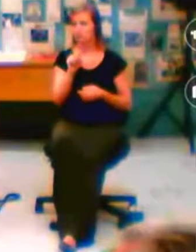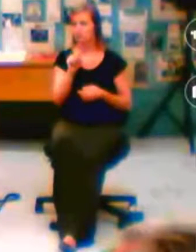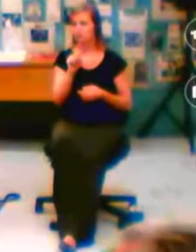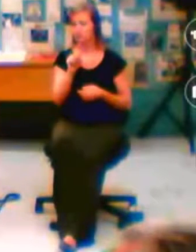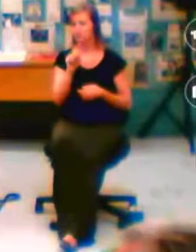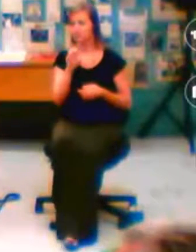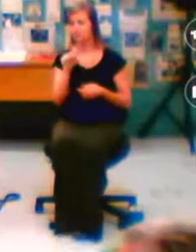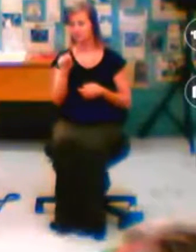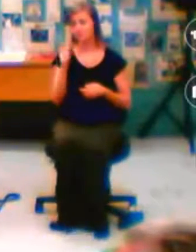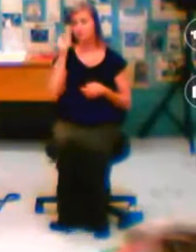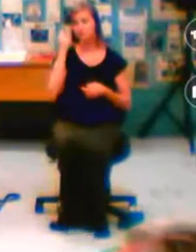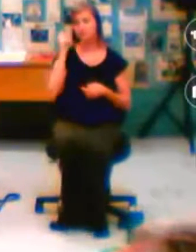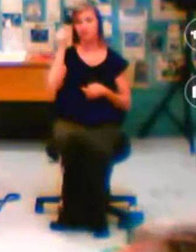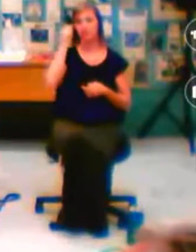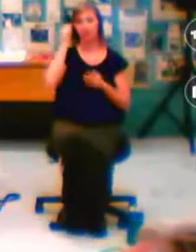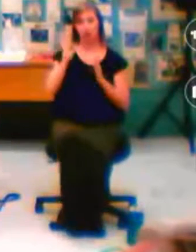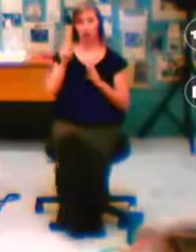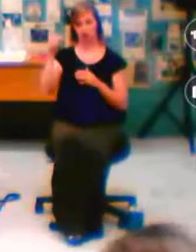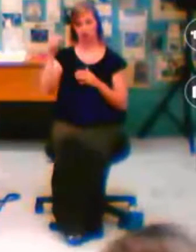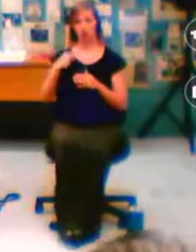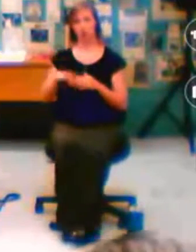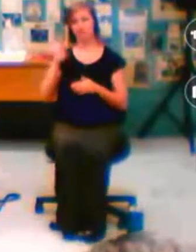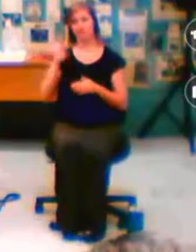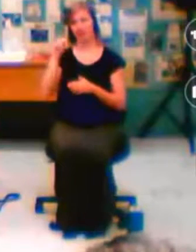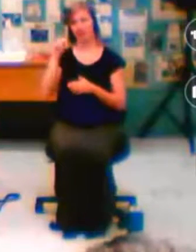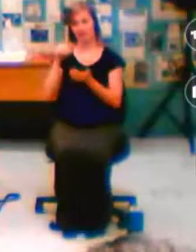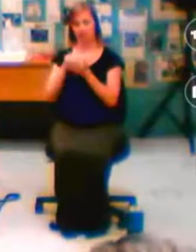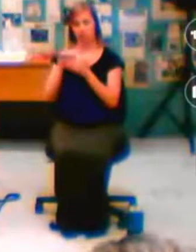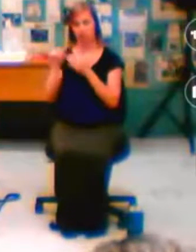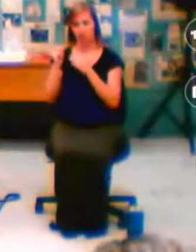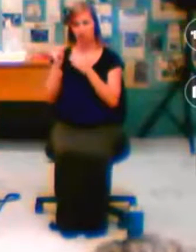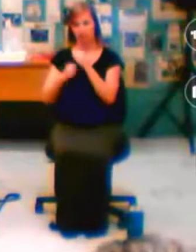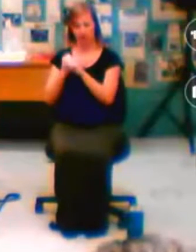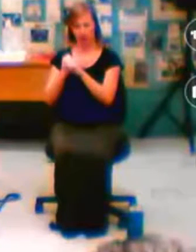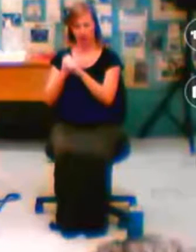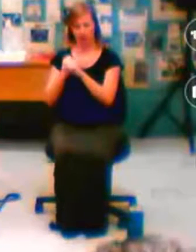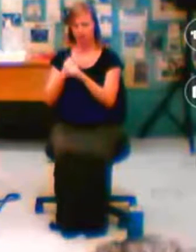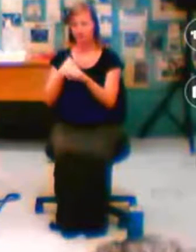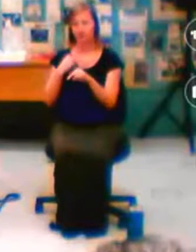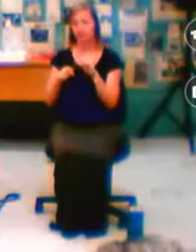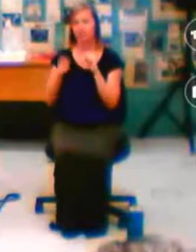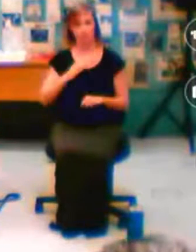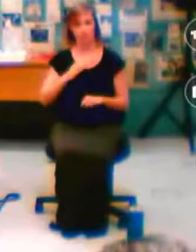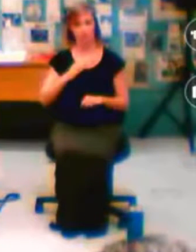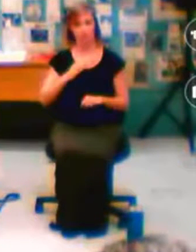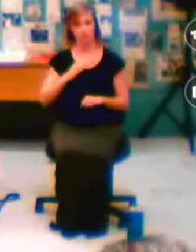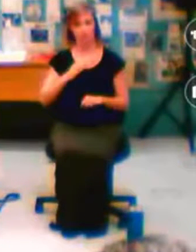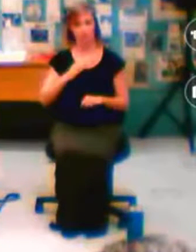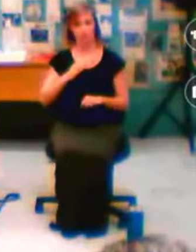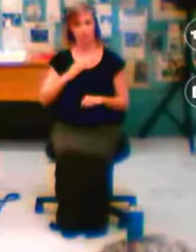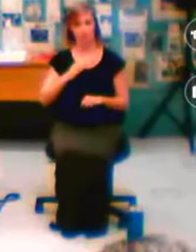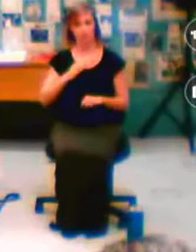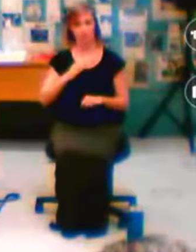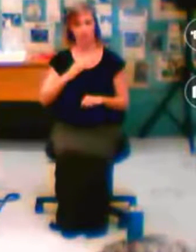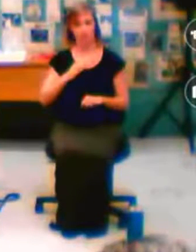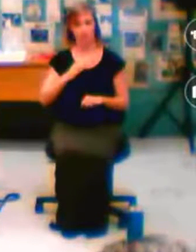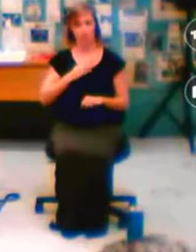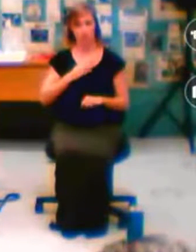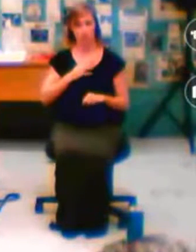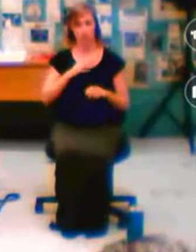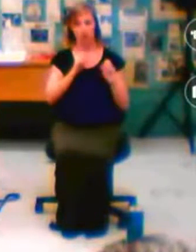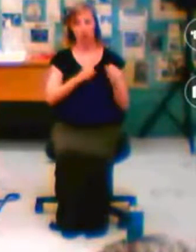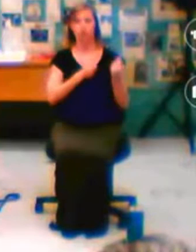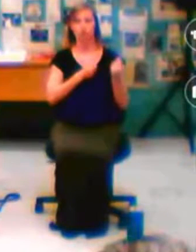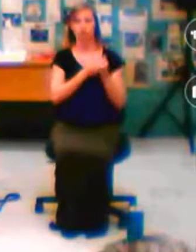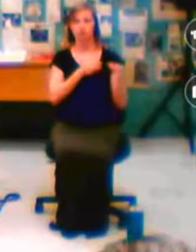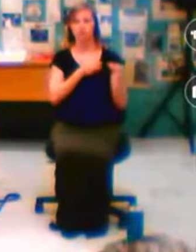amendment states authorized reasonable compensation and expense reimbursement for the trustee. Now,